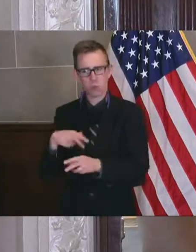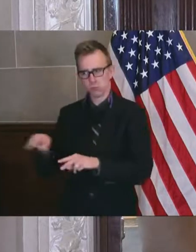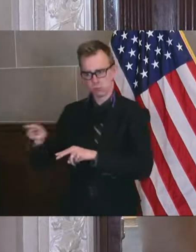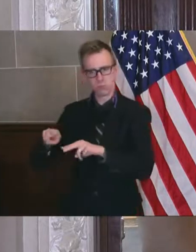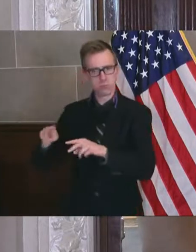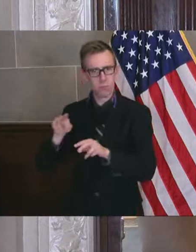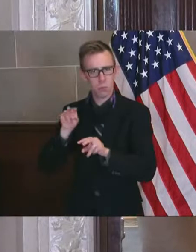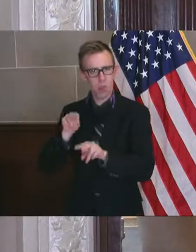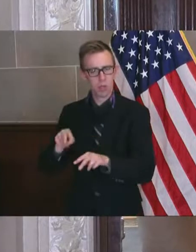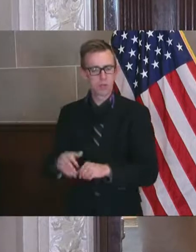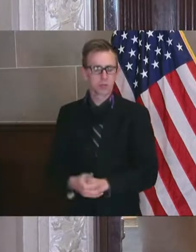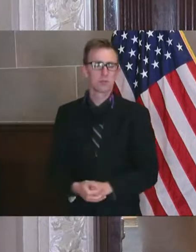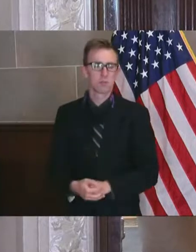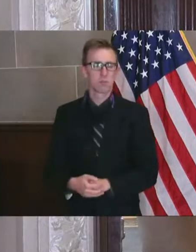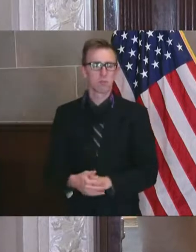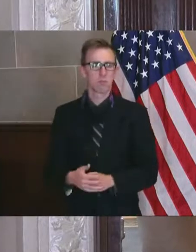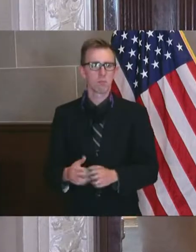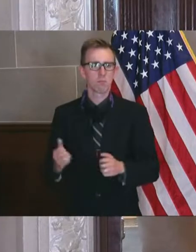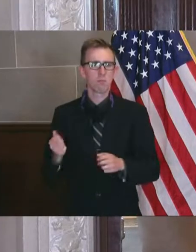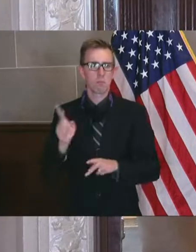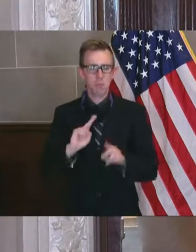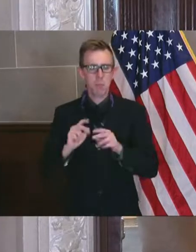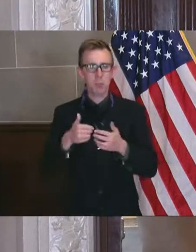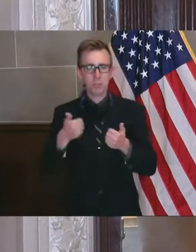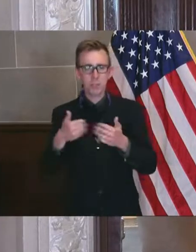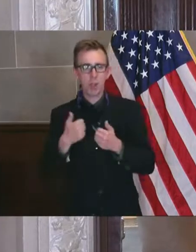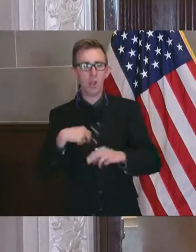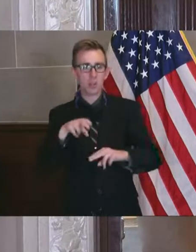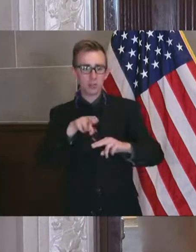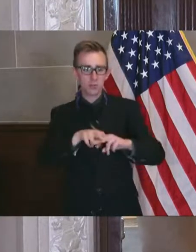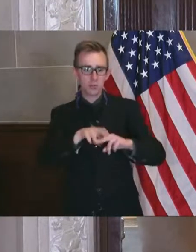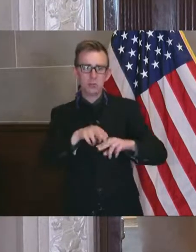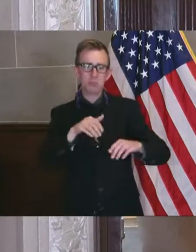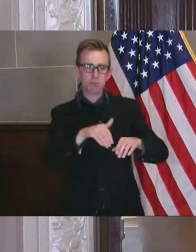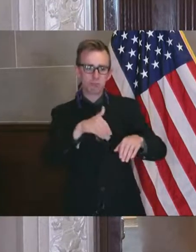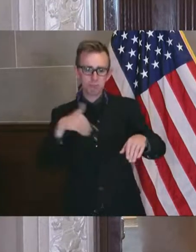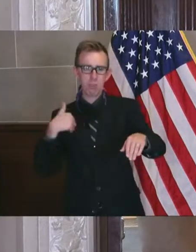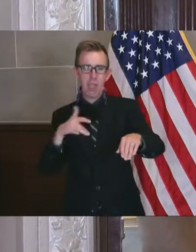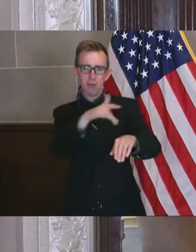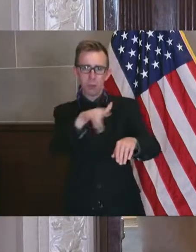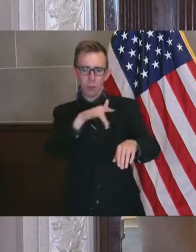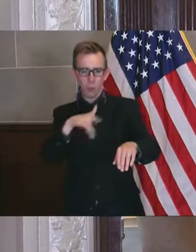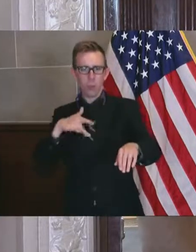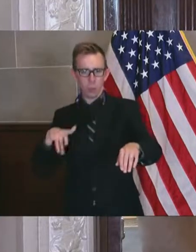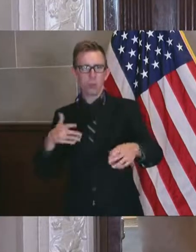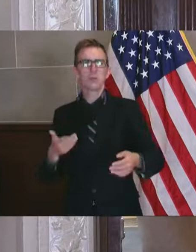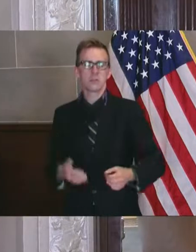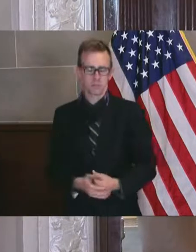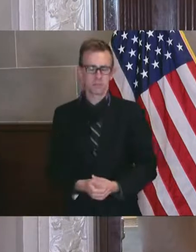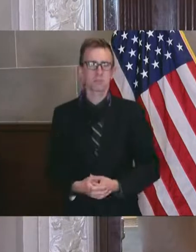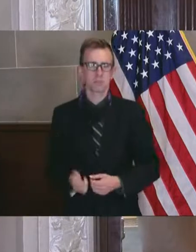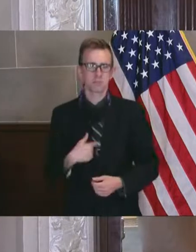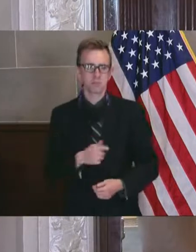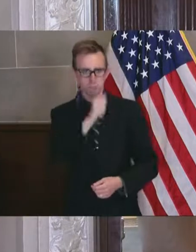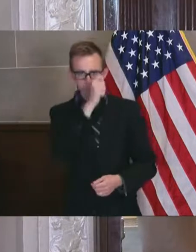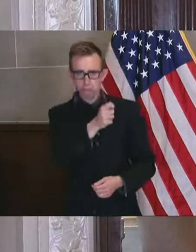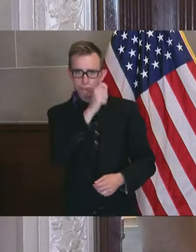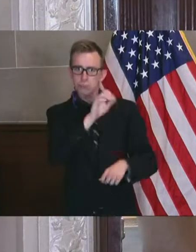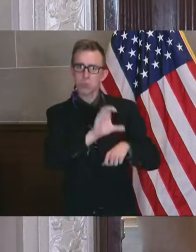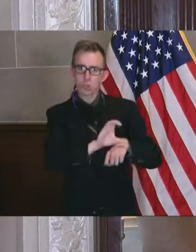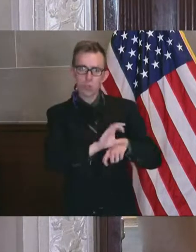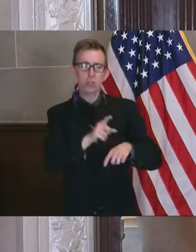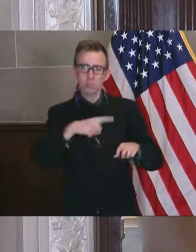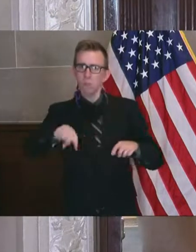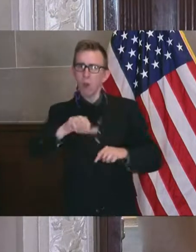And everybody was separated by pews and when we went to church. So I'm proud of my church for doing their part to do that, along with many of the other churches that started